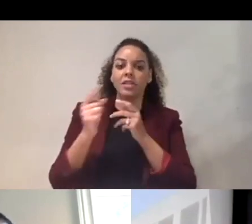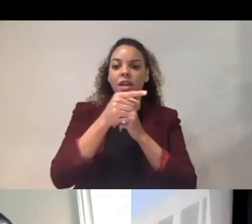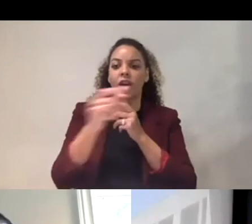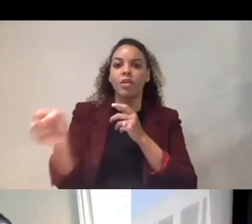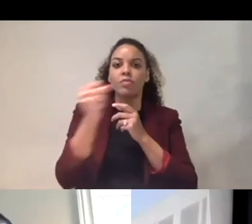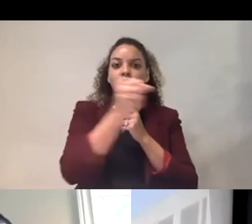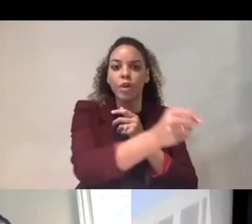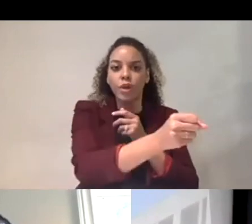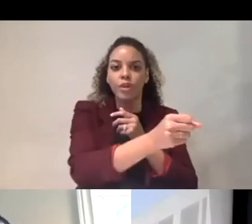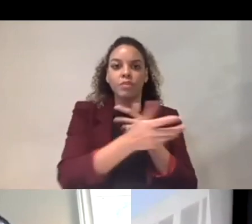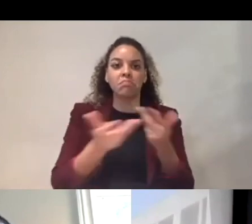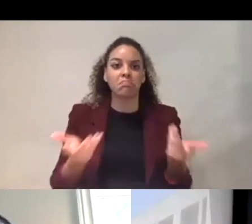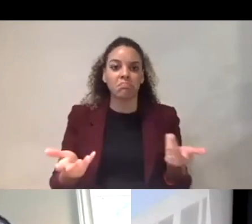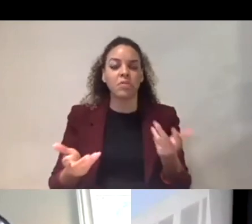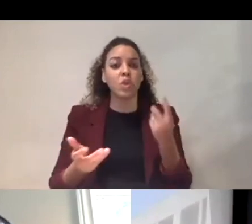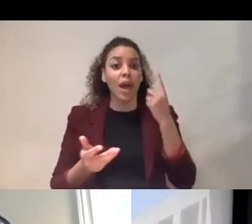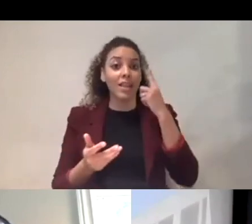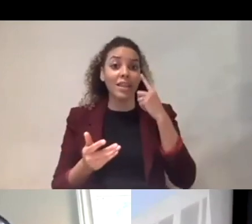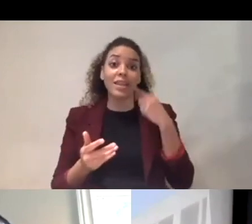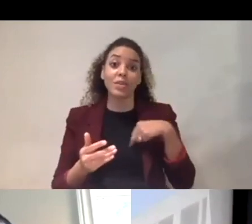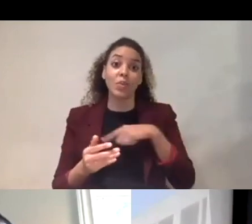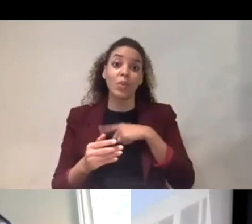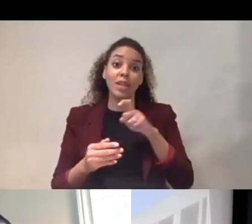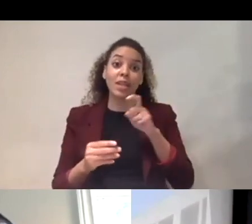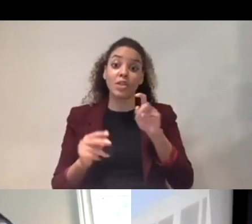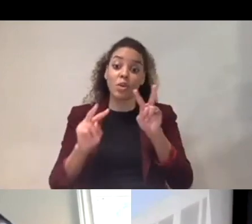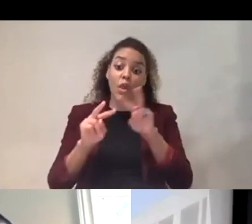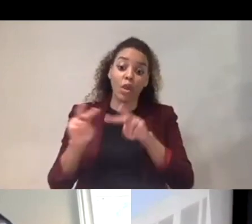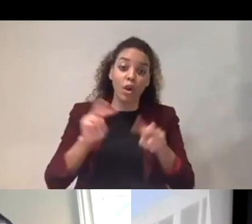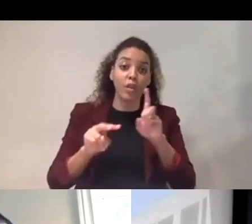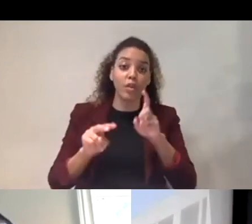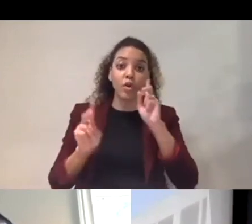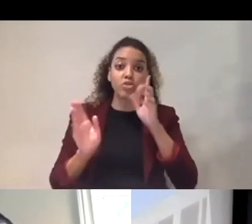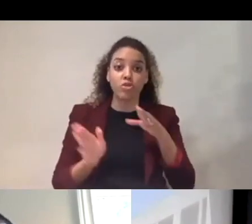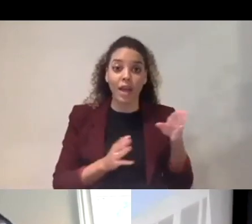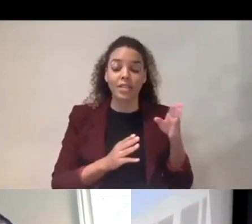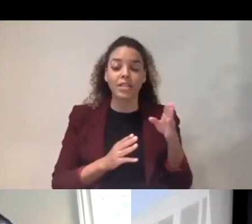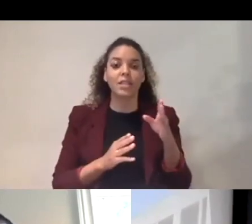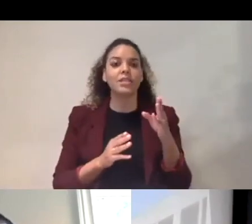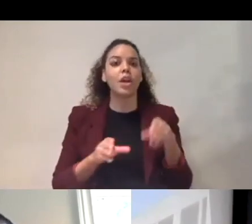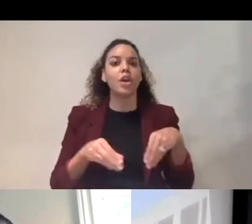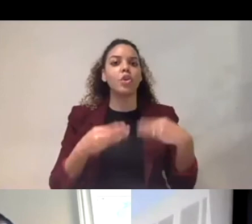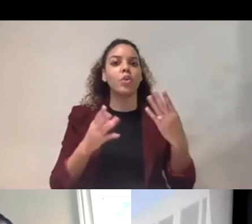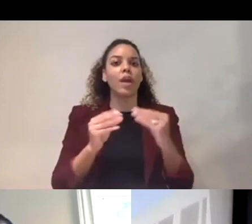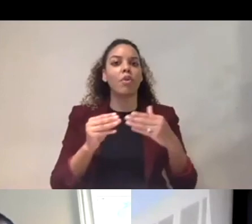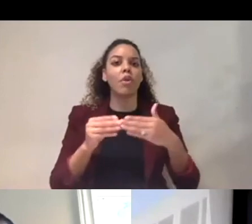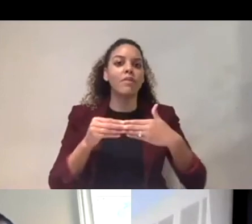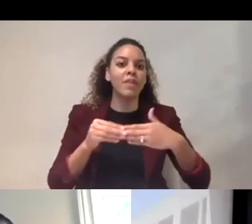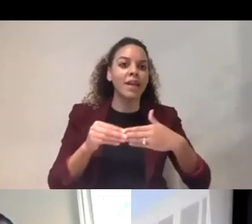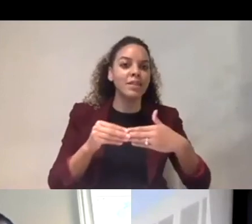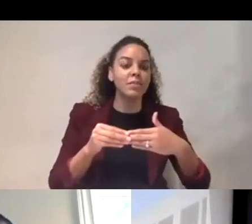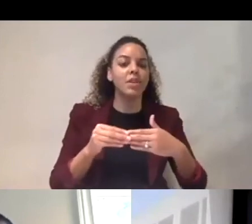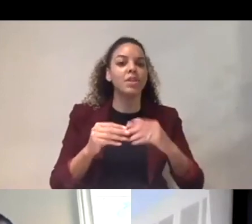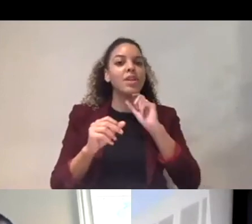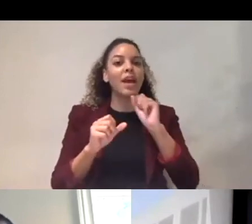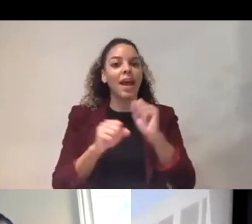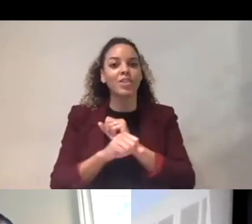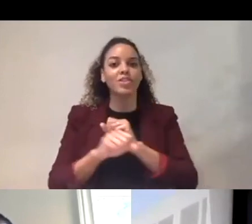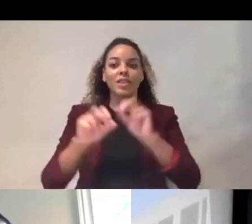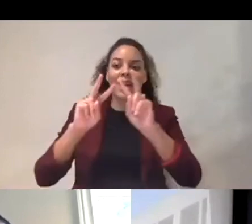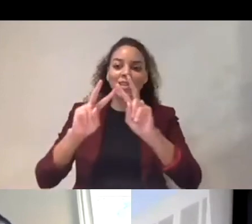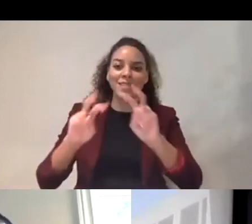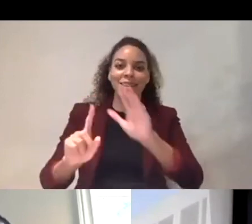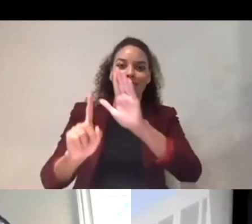those kinds of strategies that it creates some flexibility and allow for a truer assessment of the individual and the fit into those